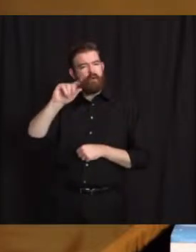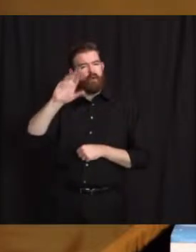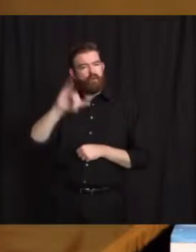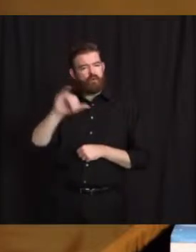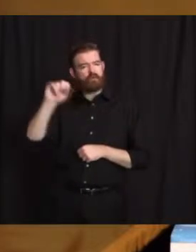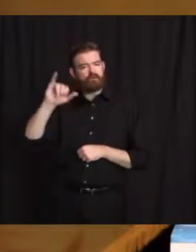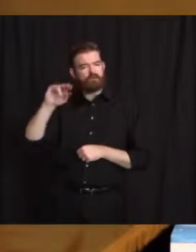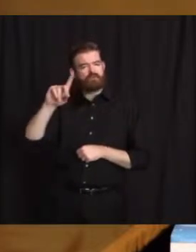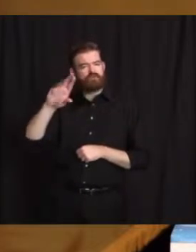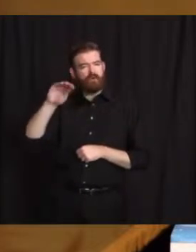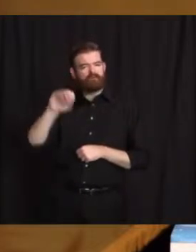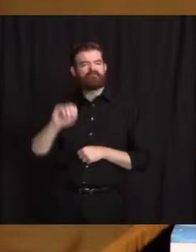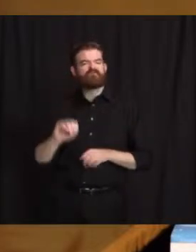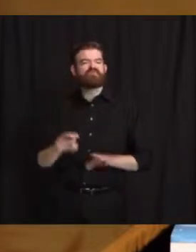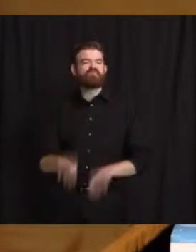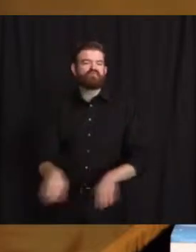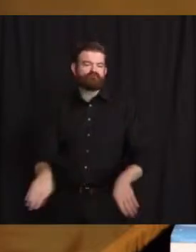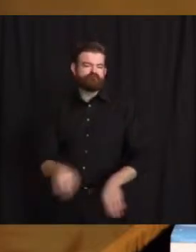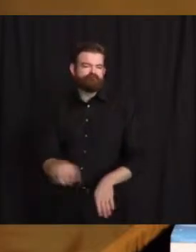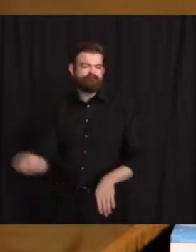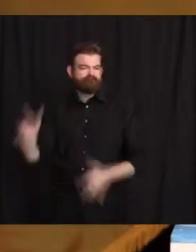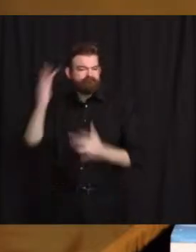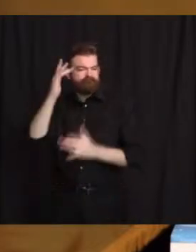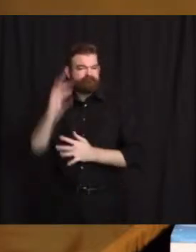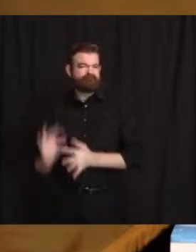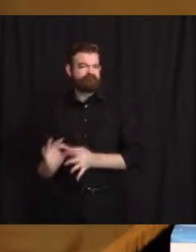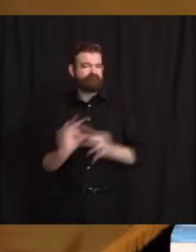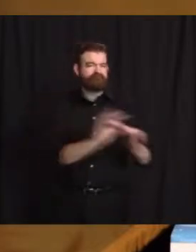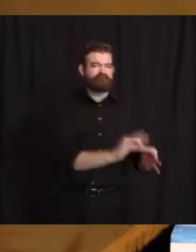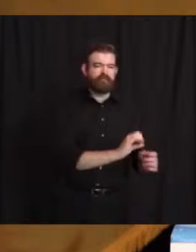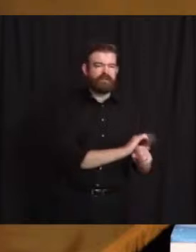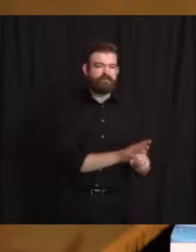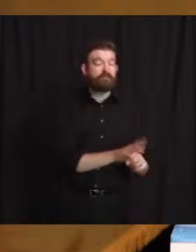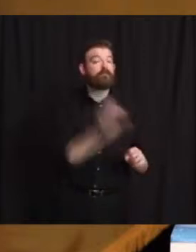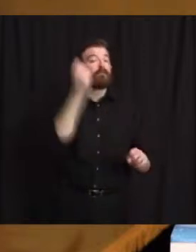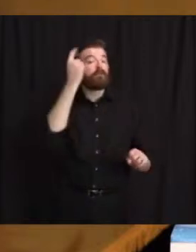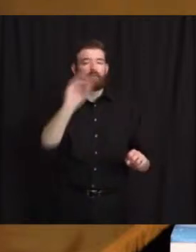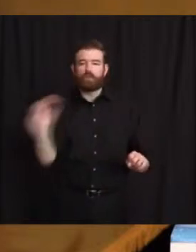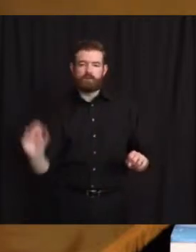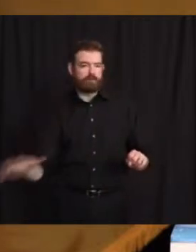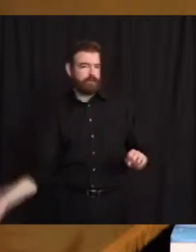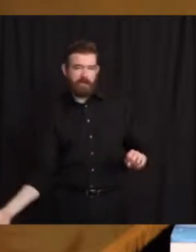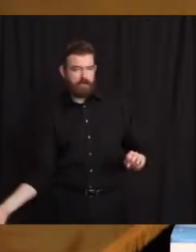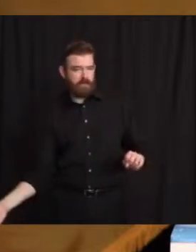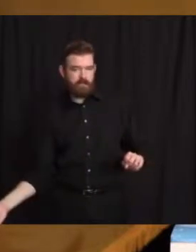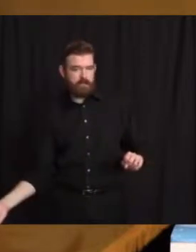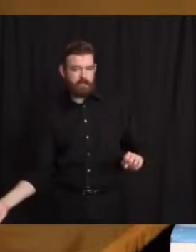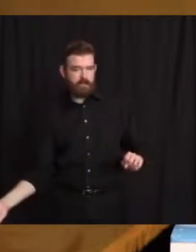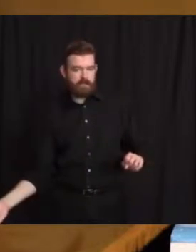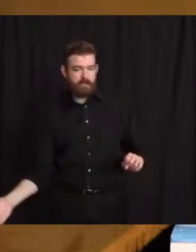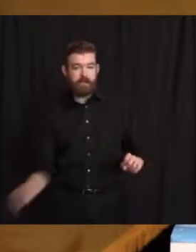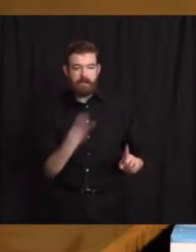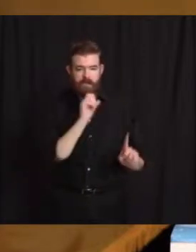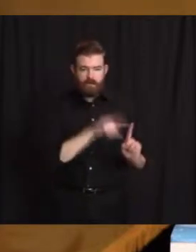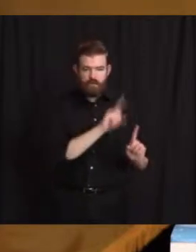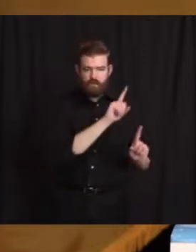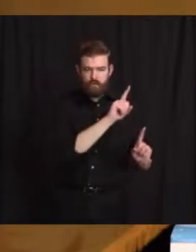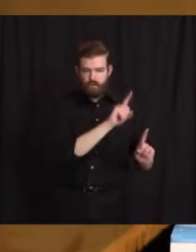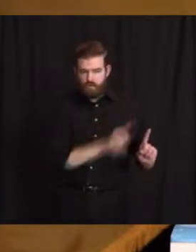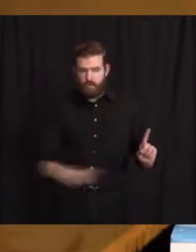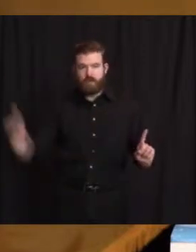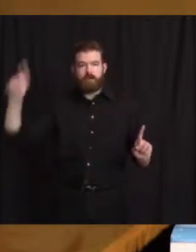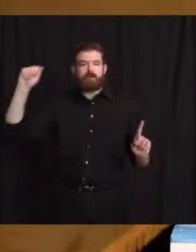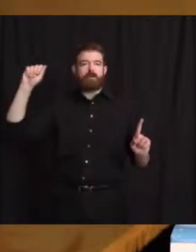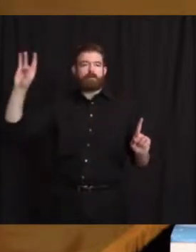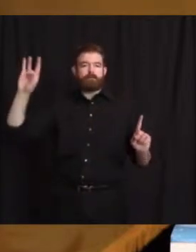Should not say new deaths, there are no deaths reported. And the ages of the children affected are 1 to 18. 14 of the